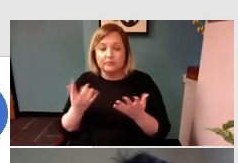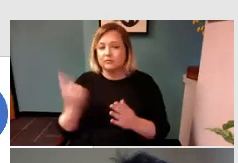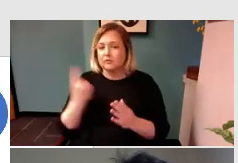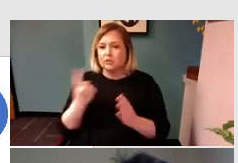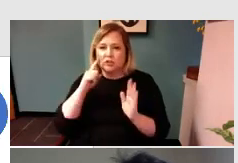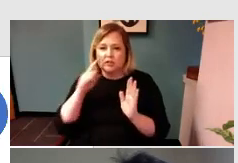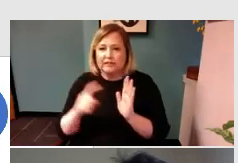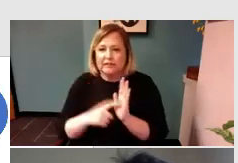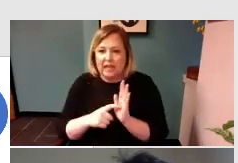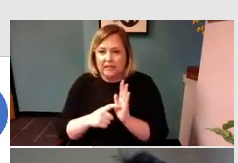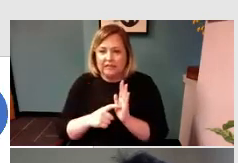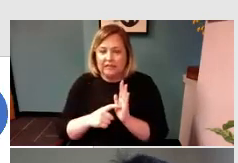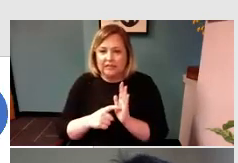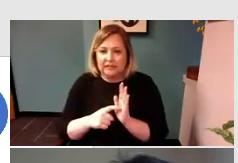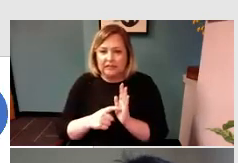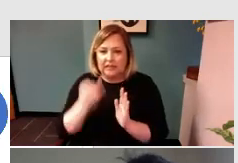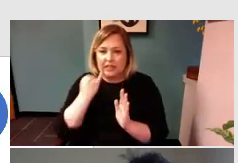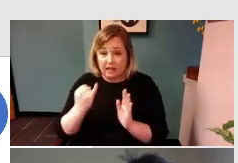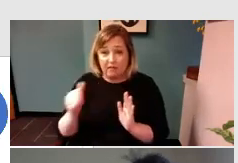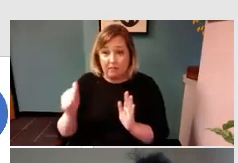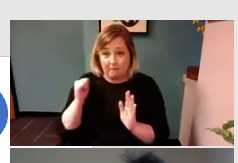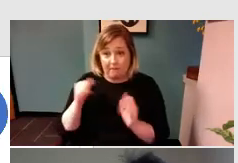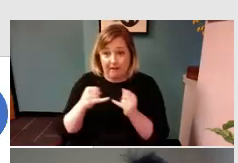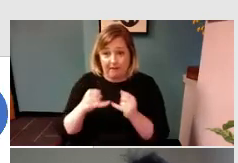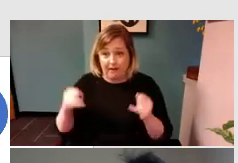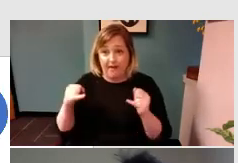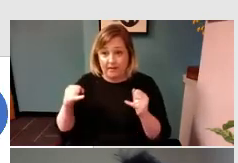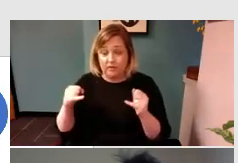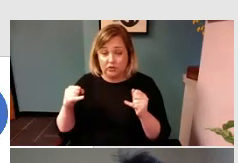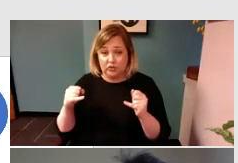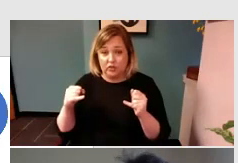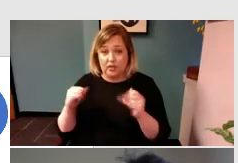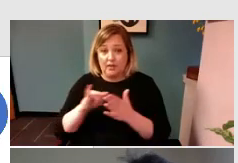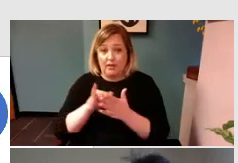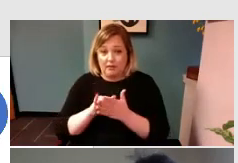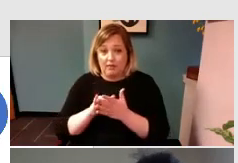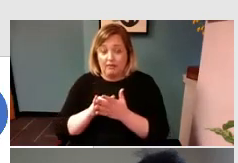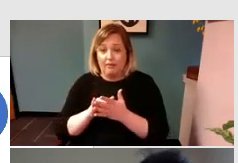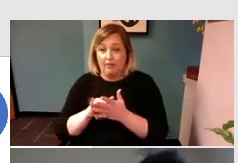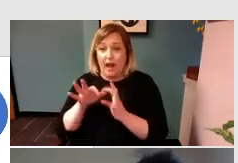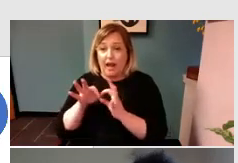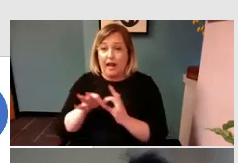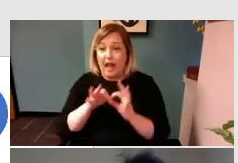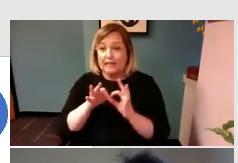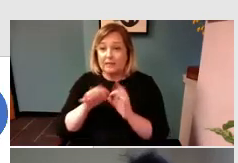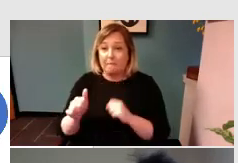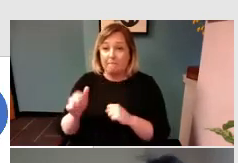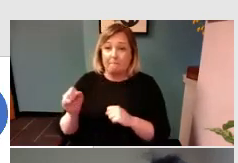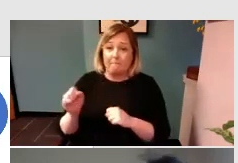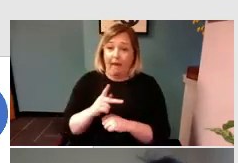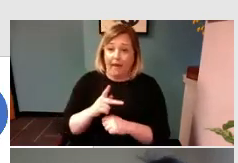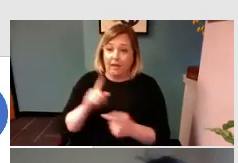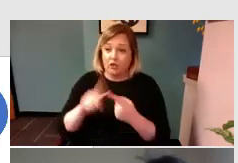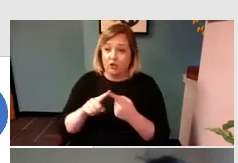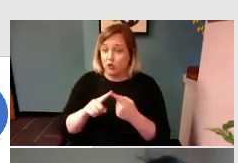there is a back edge in our particular graph that connects back to a connected component, right? So let's say that we